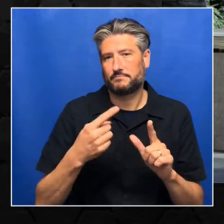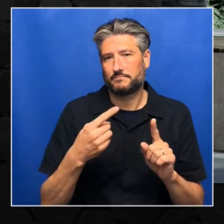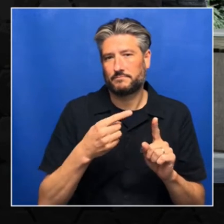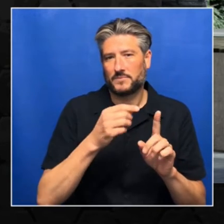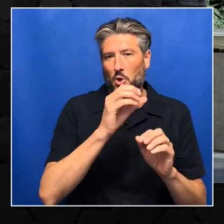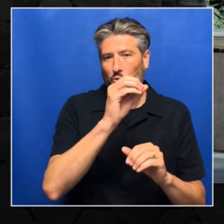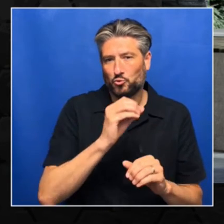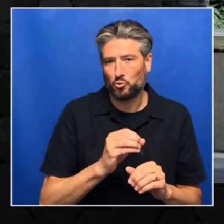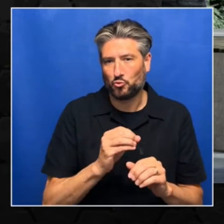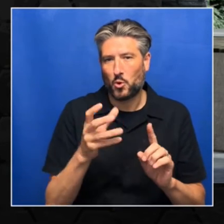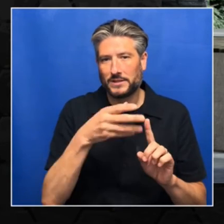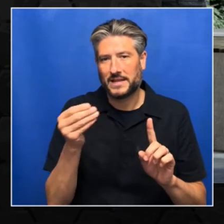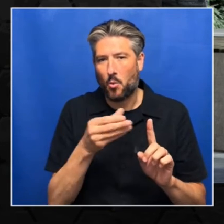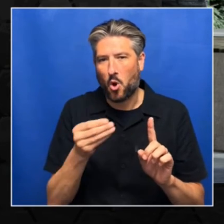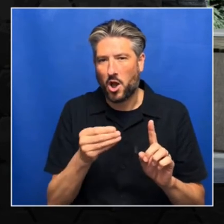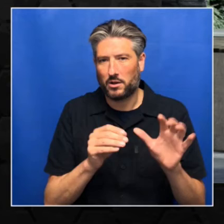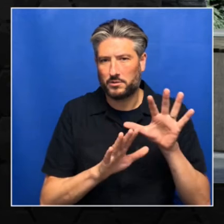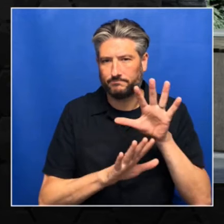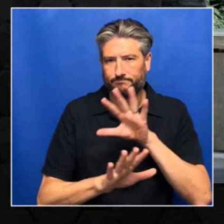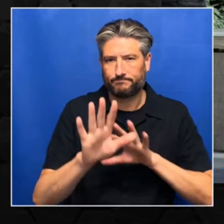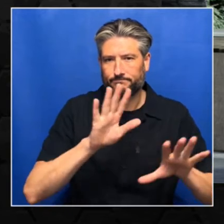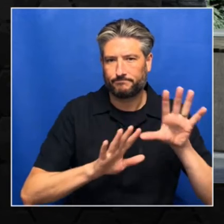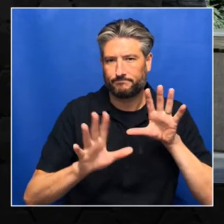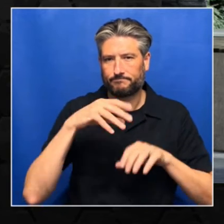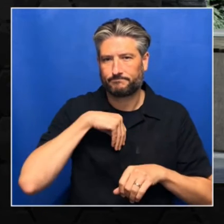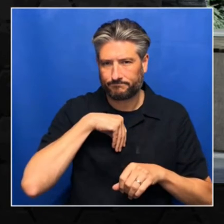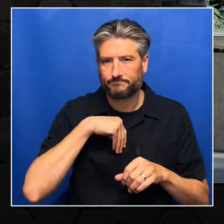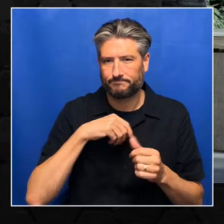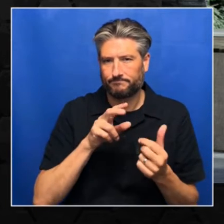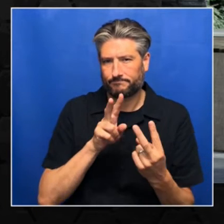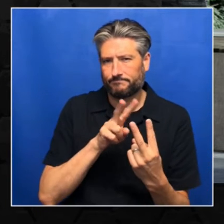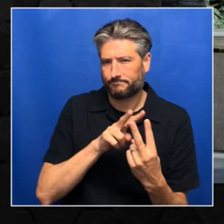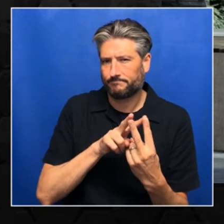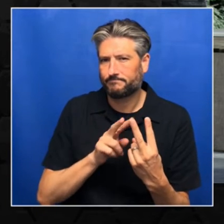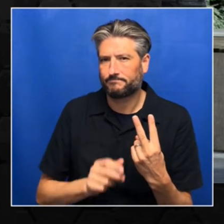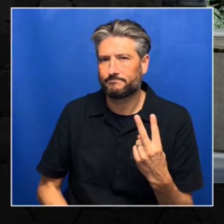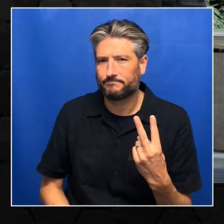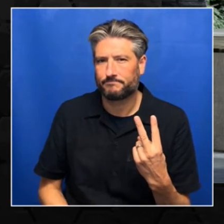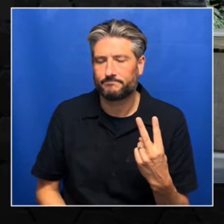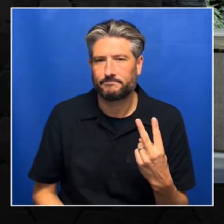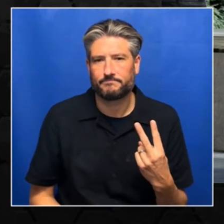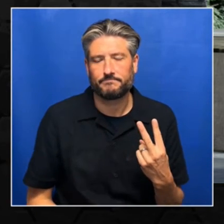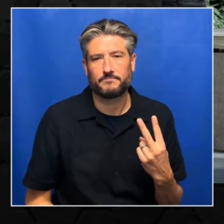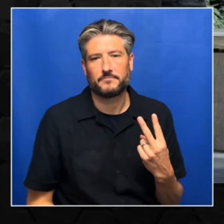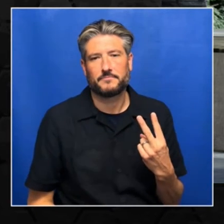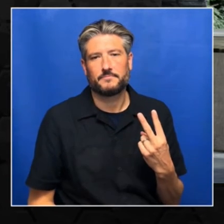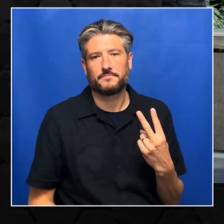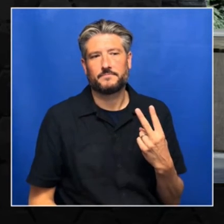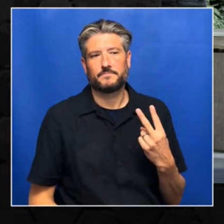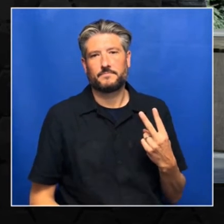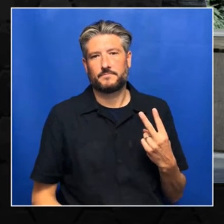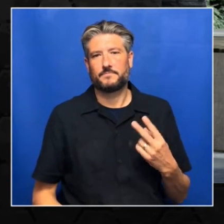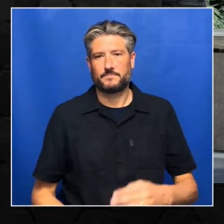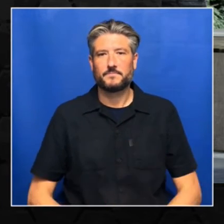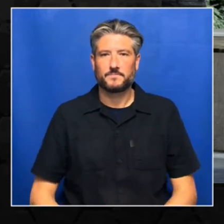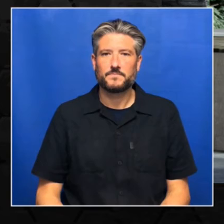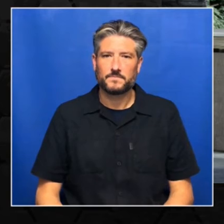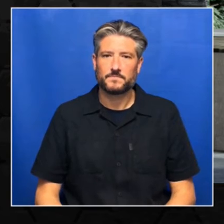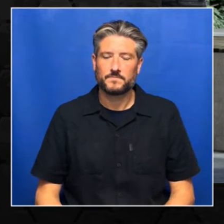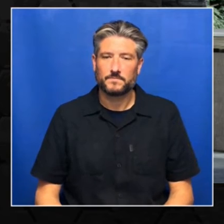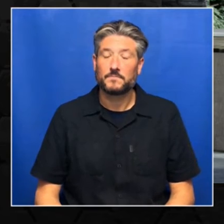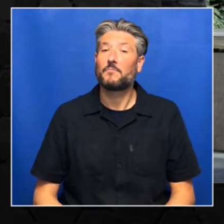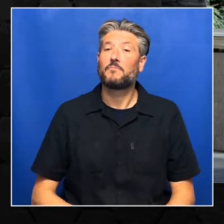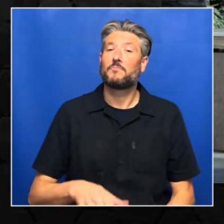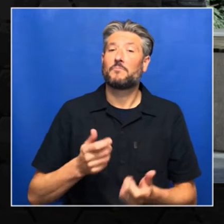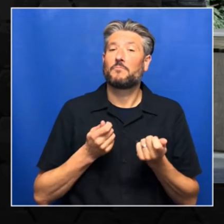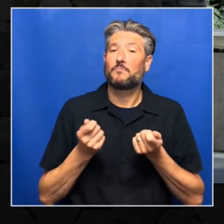And also, sorry, yeah, also a lot of code. Dimitri might have a better advice on this. No, I just wanted to mention